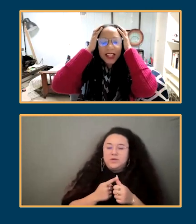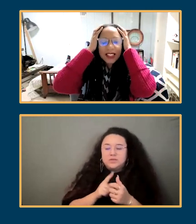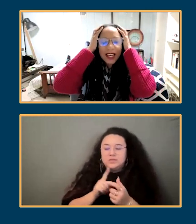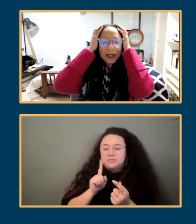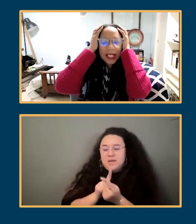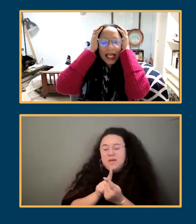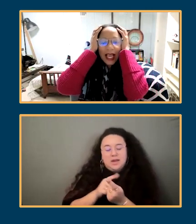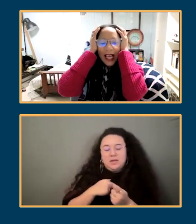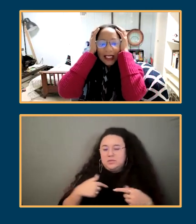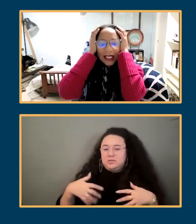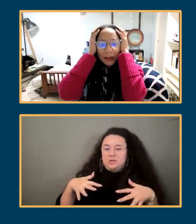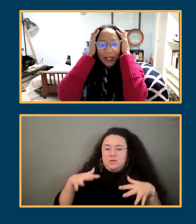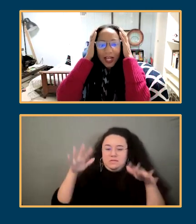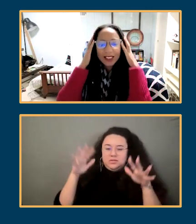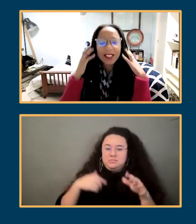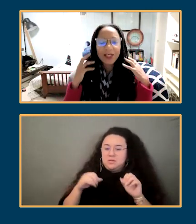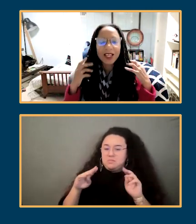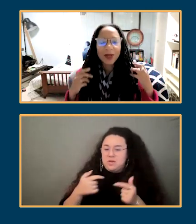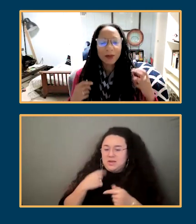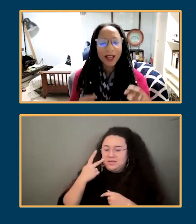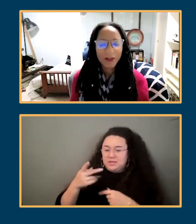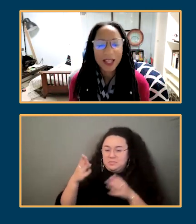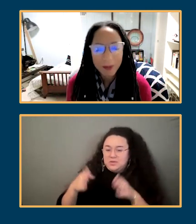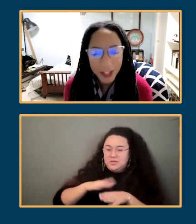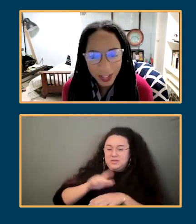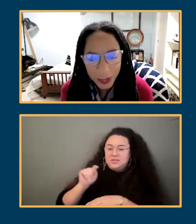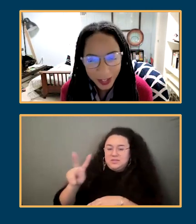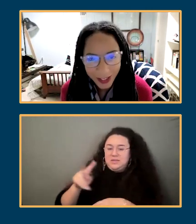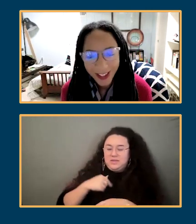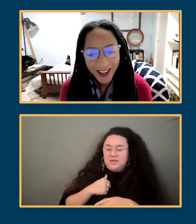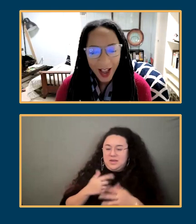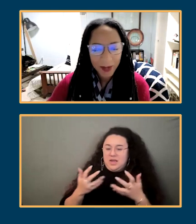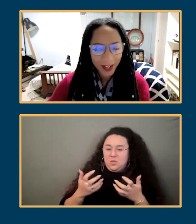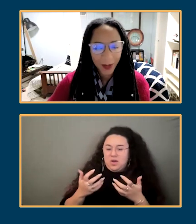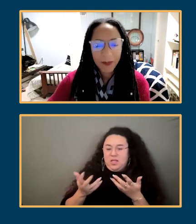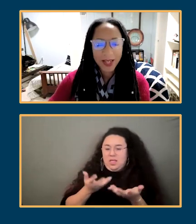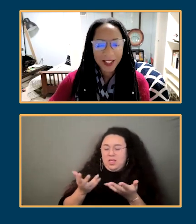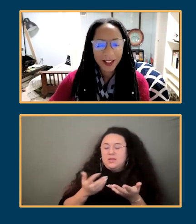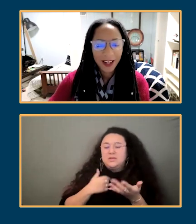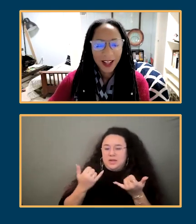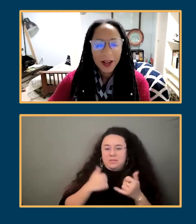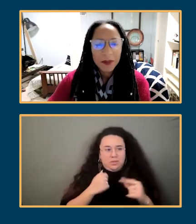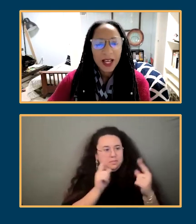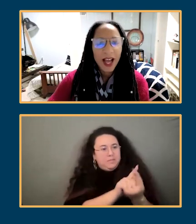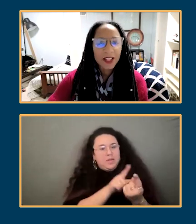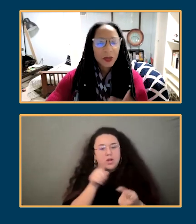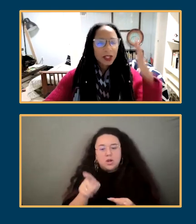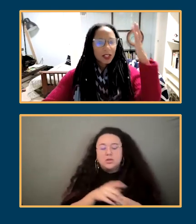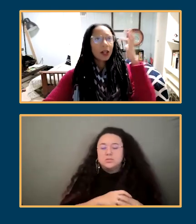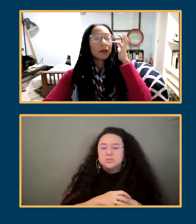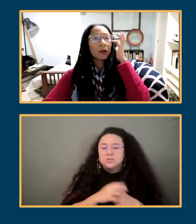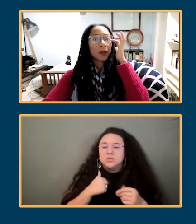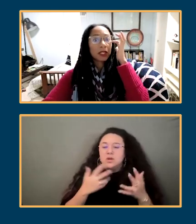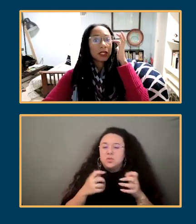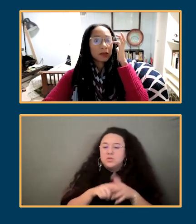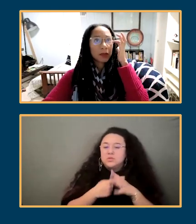so nervous. I was like, I see this person on TV when I'm like feeding my children, and now I'm going to go meet her. I just